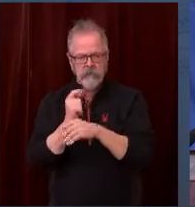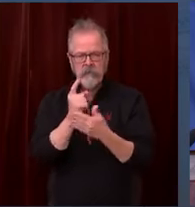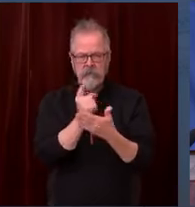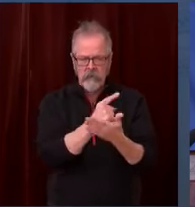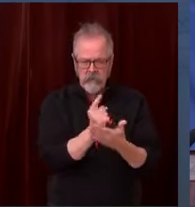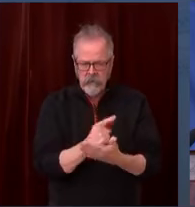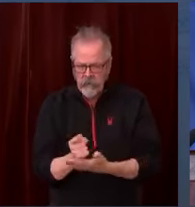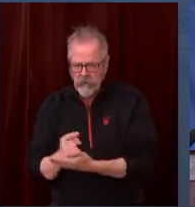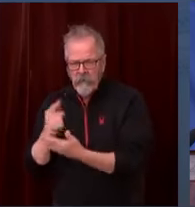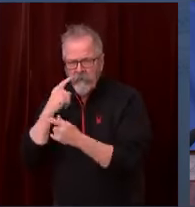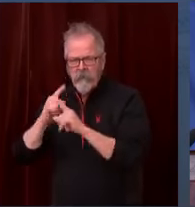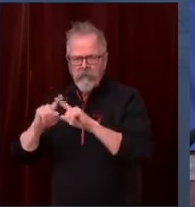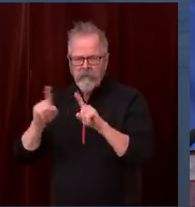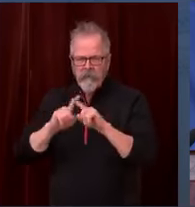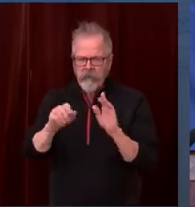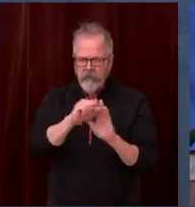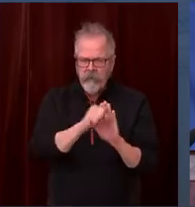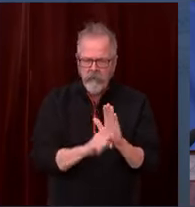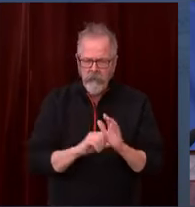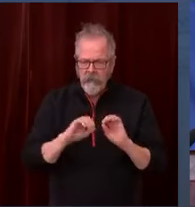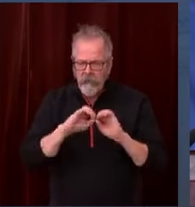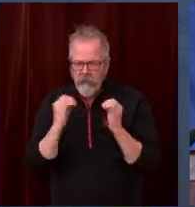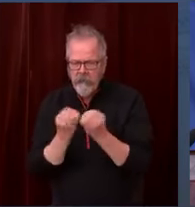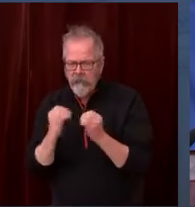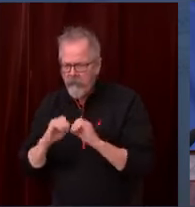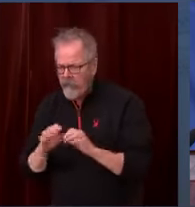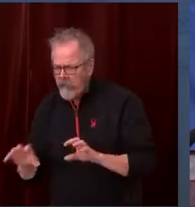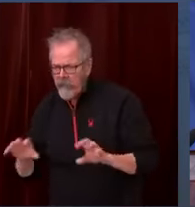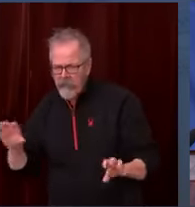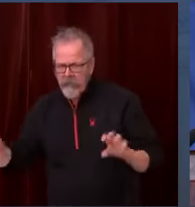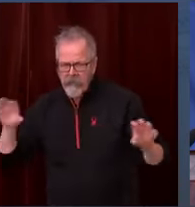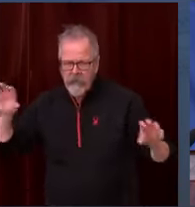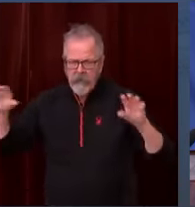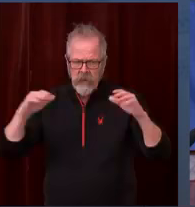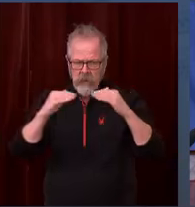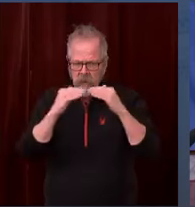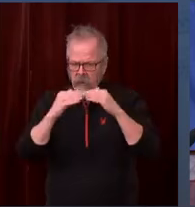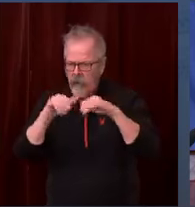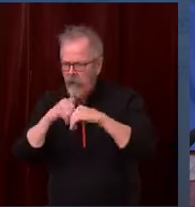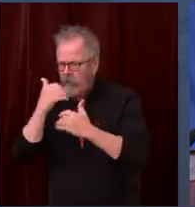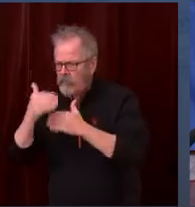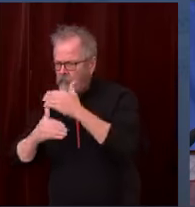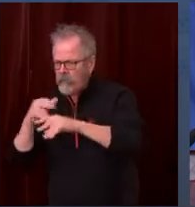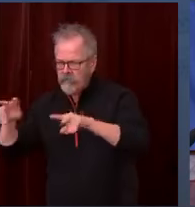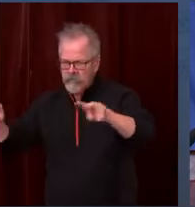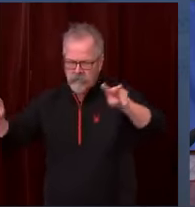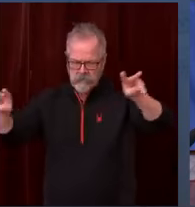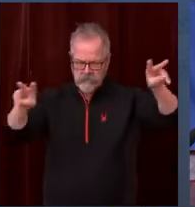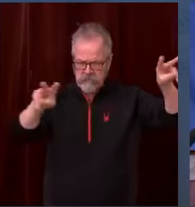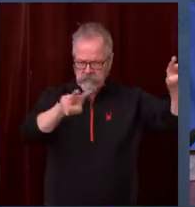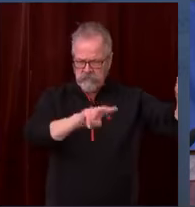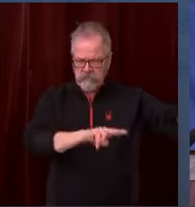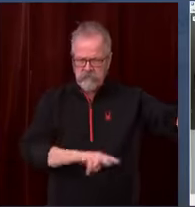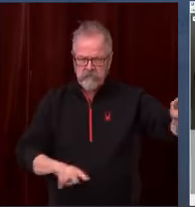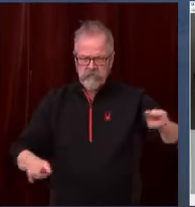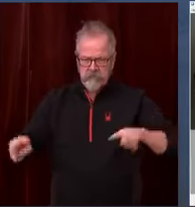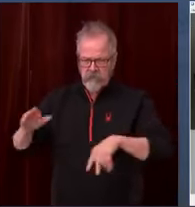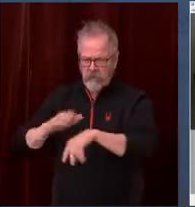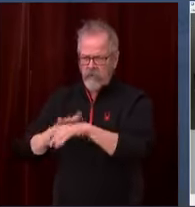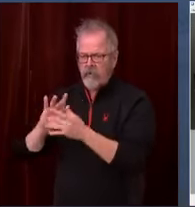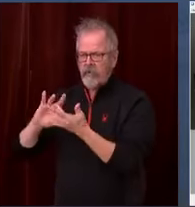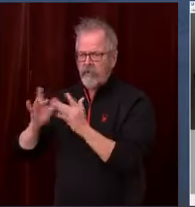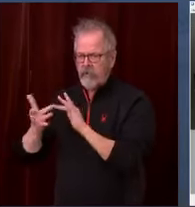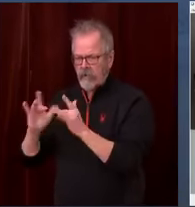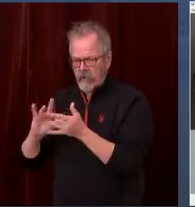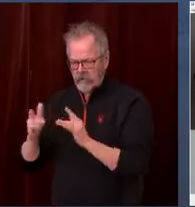Representative Gregerson. Representative. Thank you, Governor Inslee, and I want to thank staff also for the years